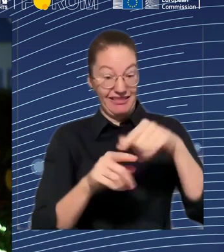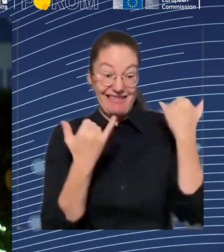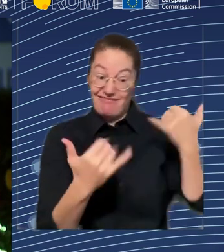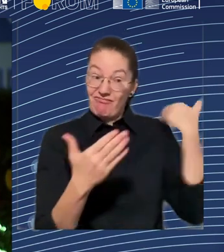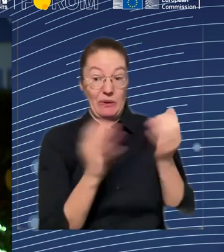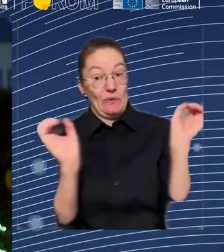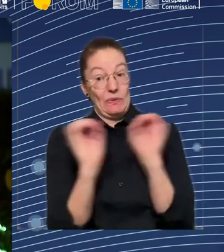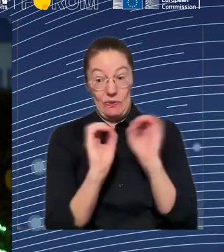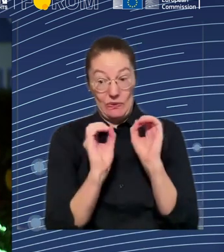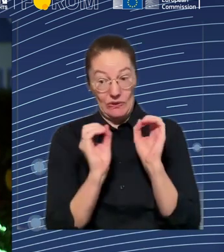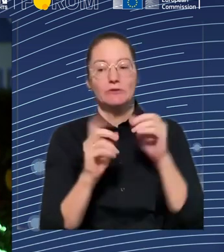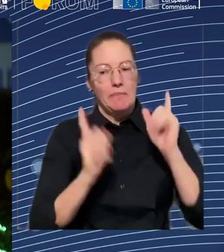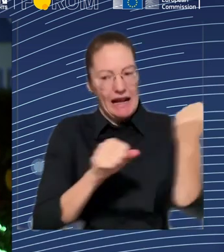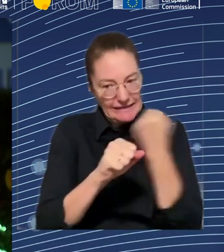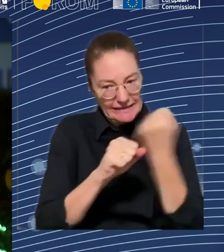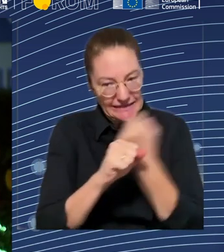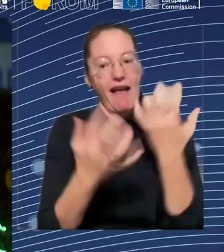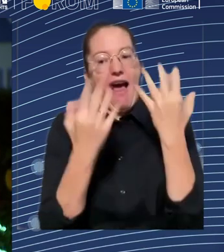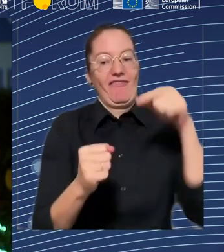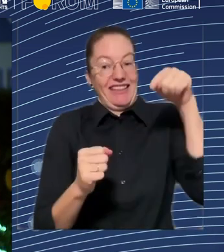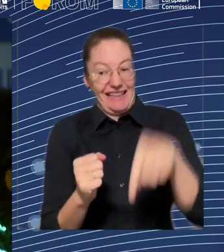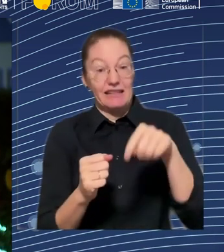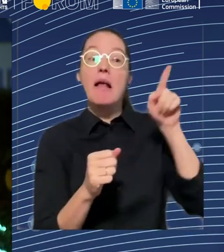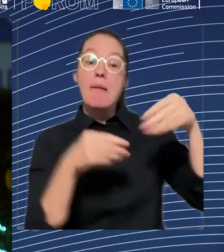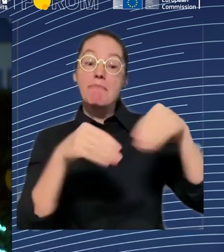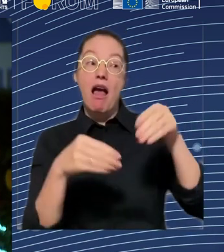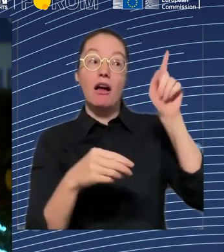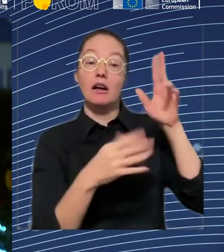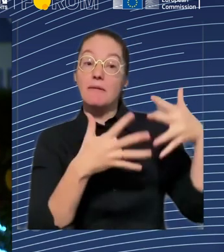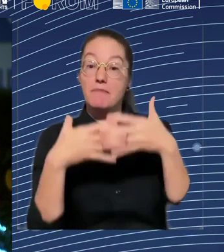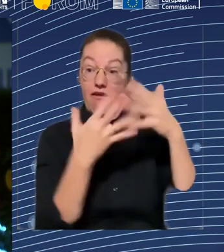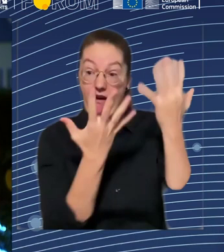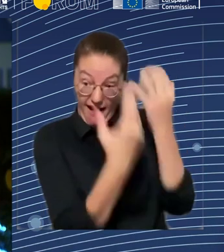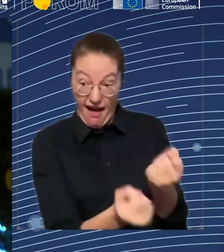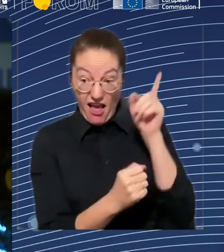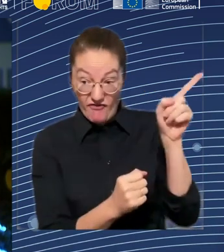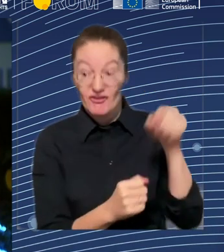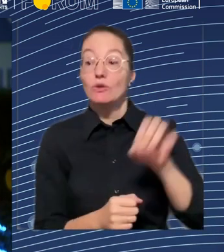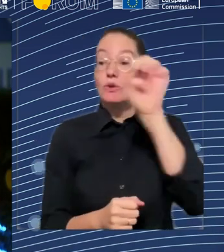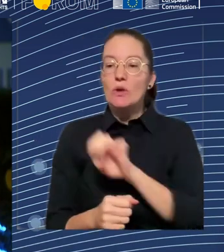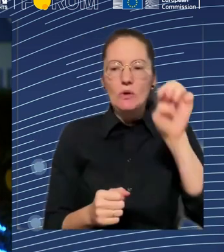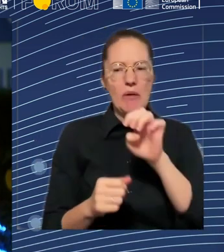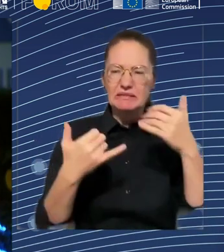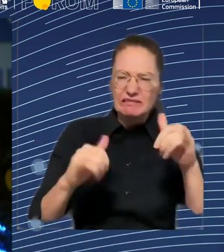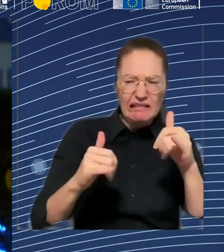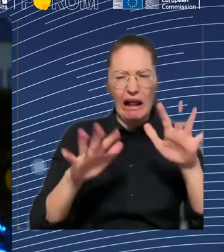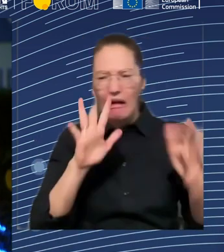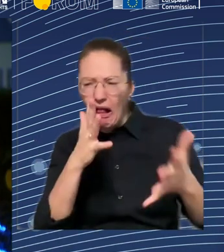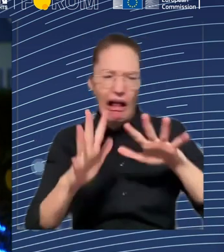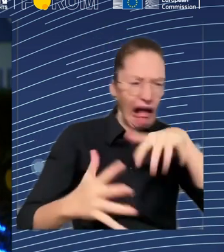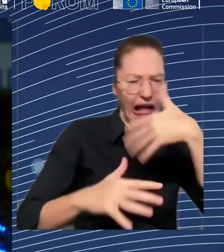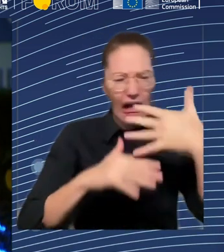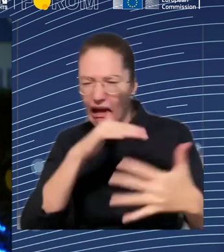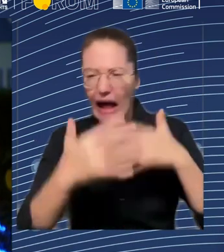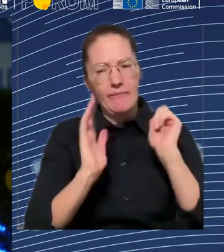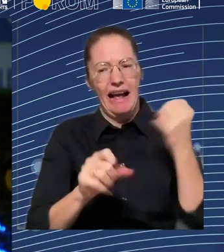And all the initiatives that will be launched in support of European startups, for example, such as the Europe Startup Nations Alliance,